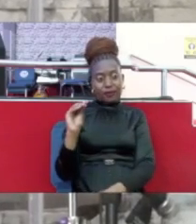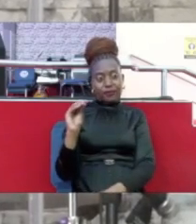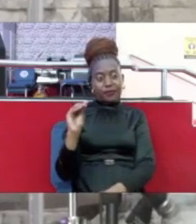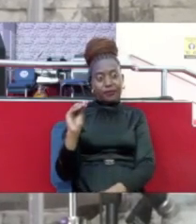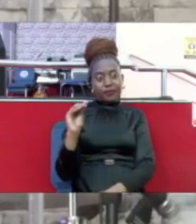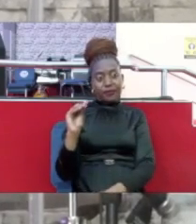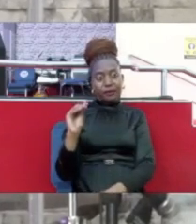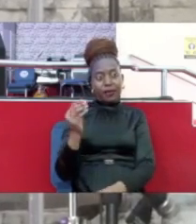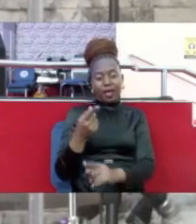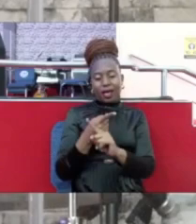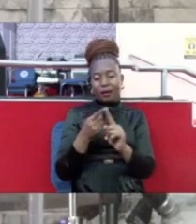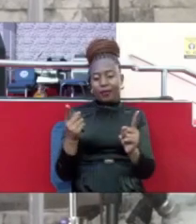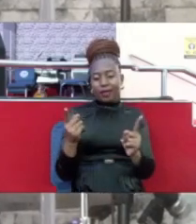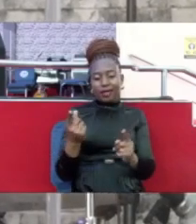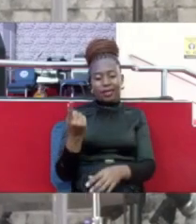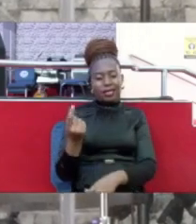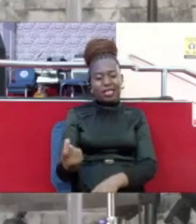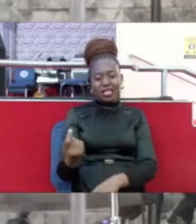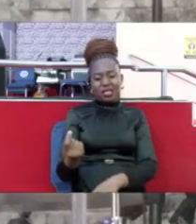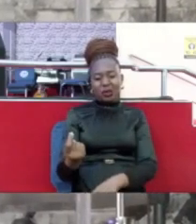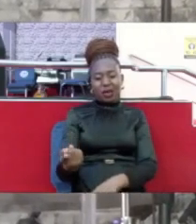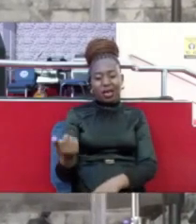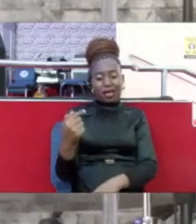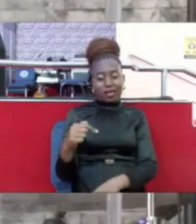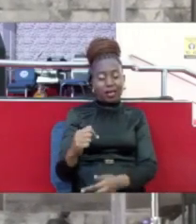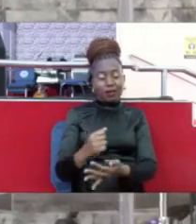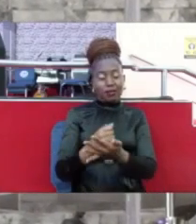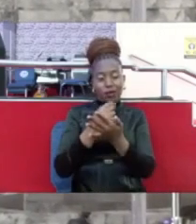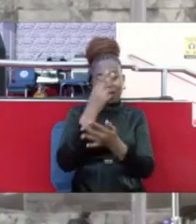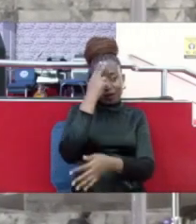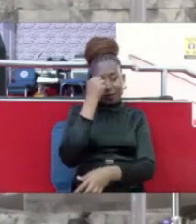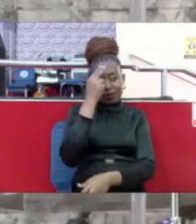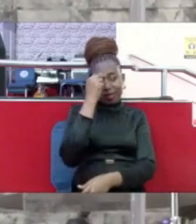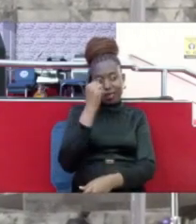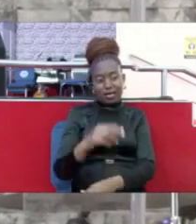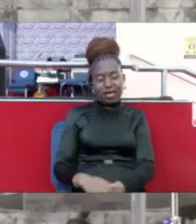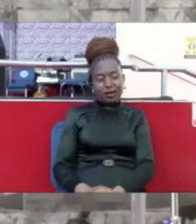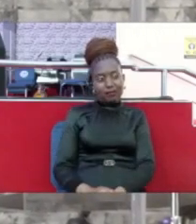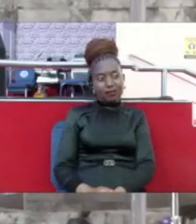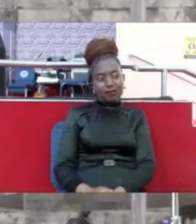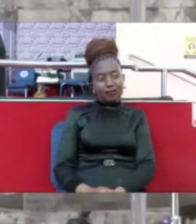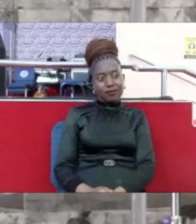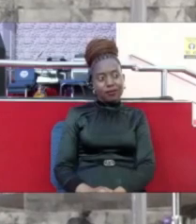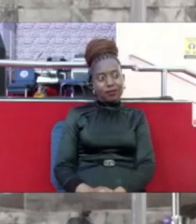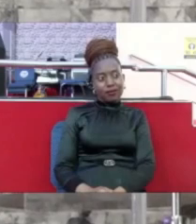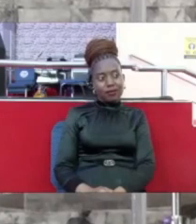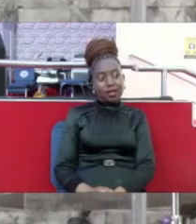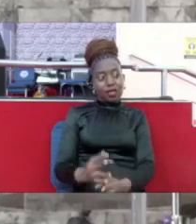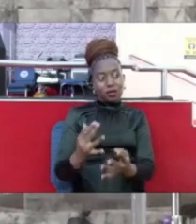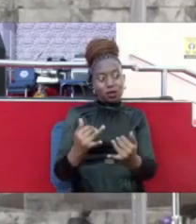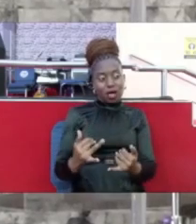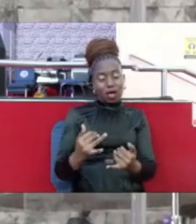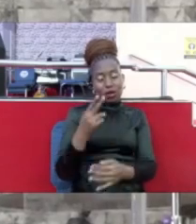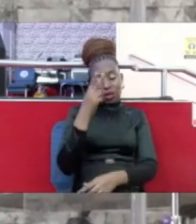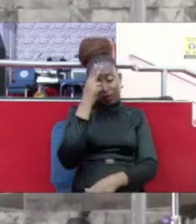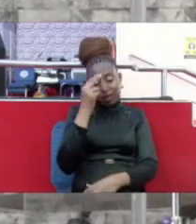But very little has ever come to the Maasai. Lakini ni pesa ndogo tu ambazo zimewajia wa Maasai. So they need our faith. Na hivyo